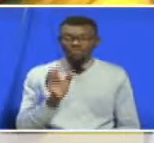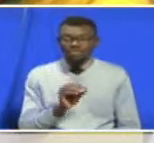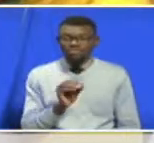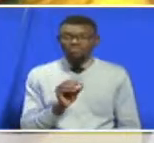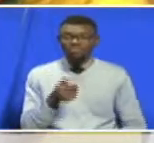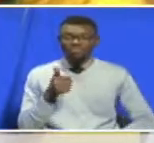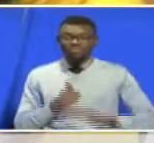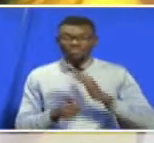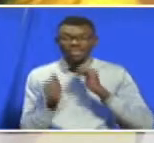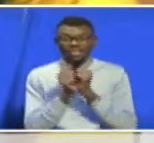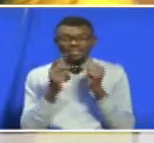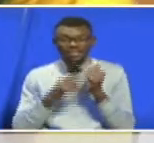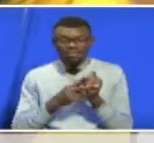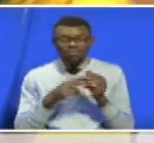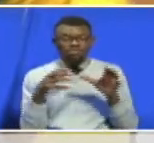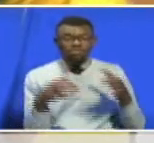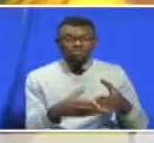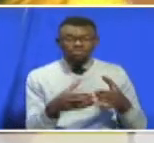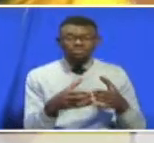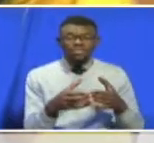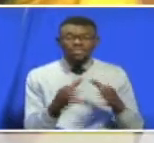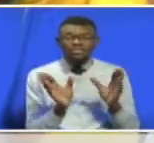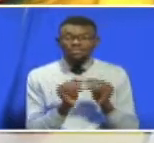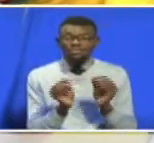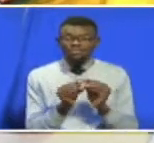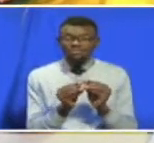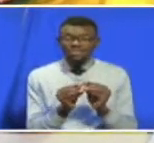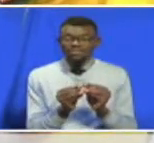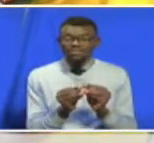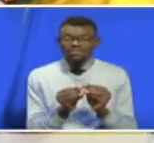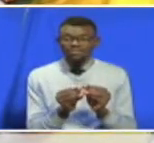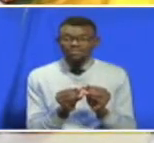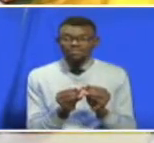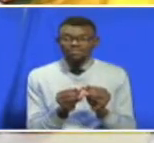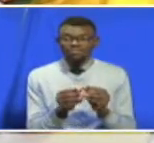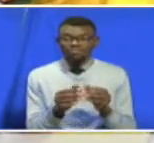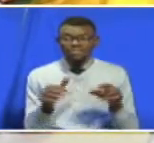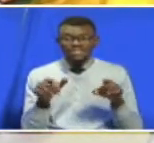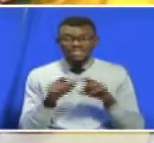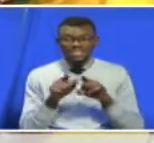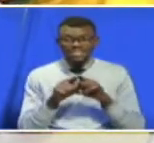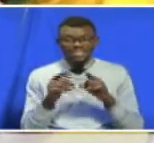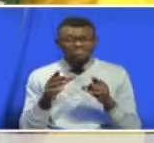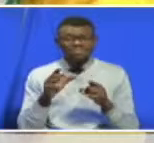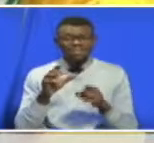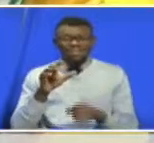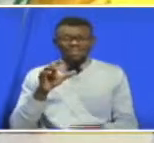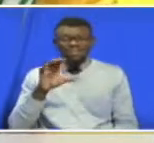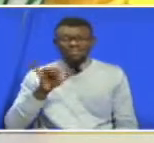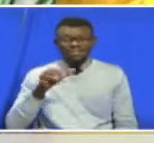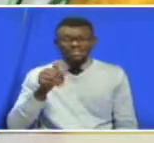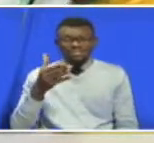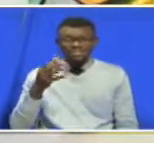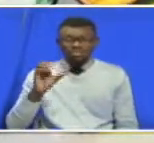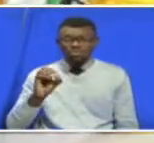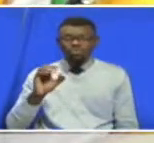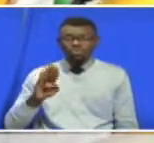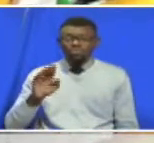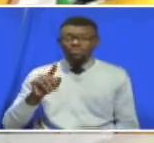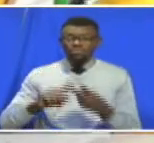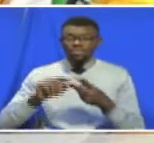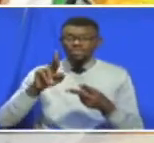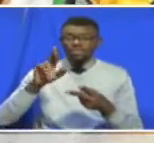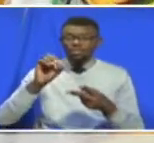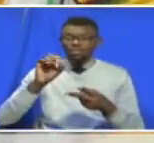under 17 open category through Lefiedi Katego, as Yakolev Saveli and Robert Makielo